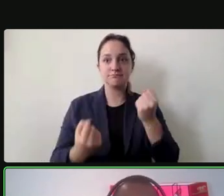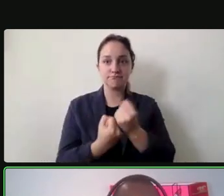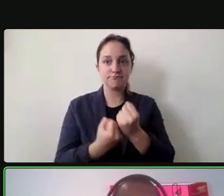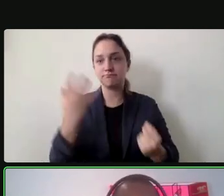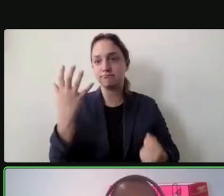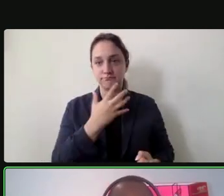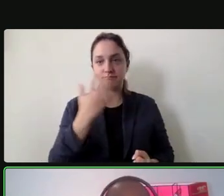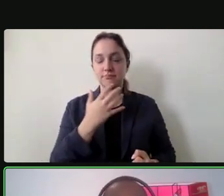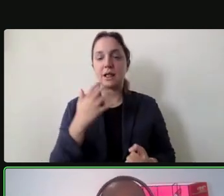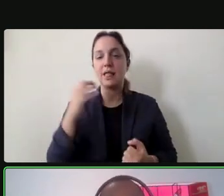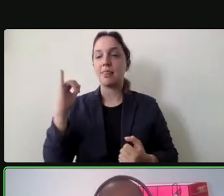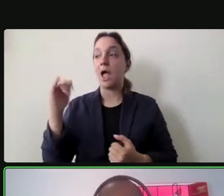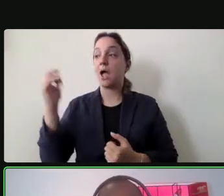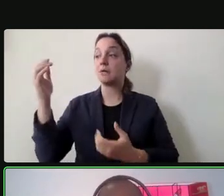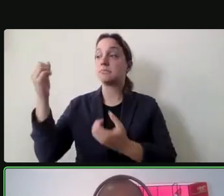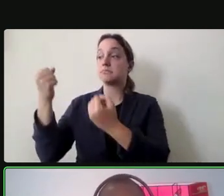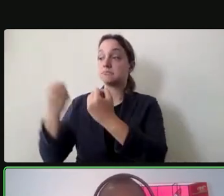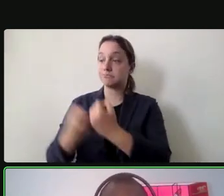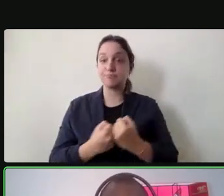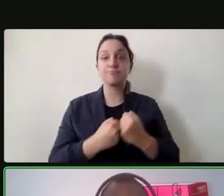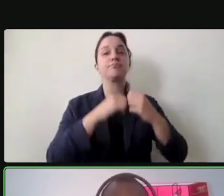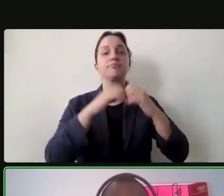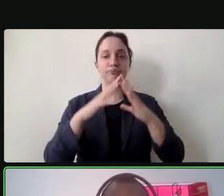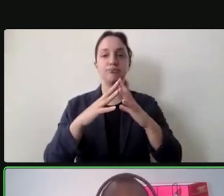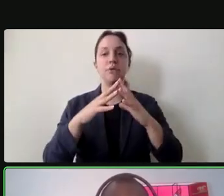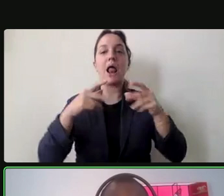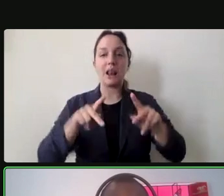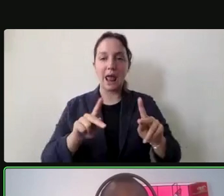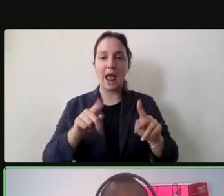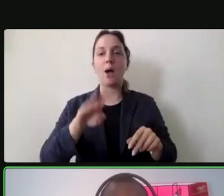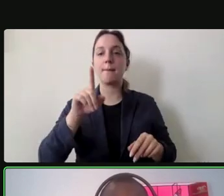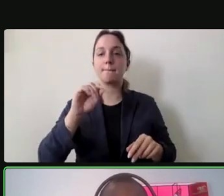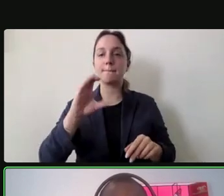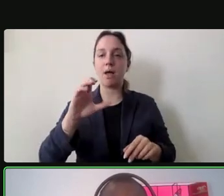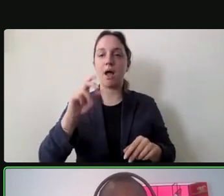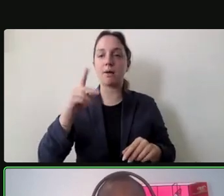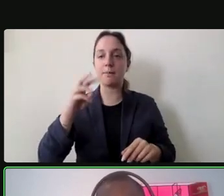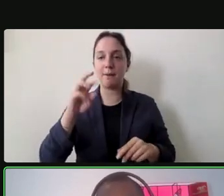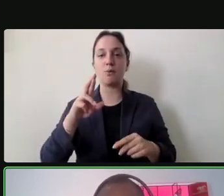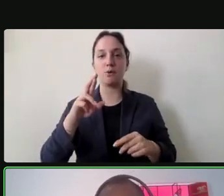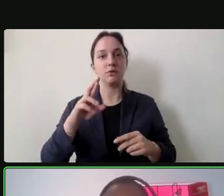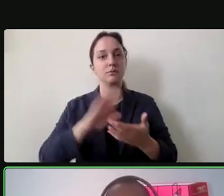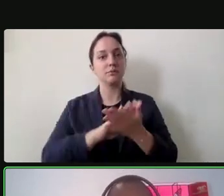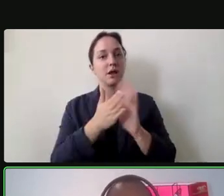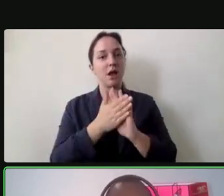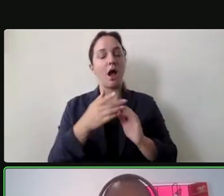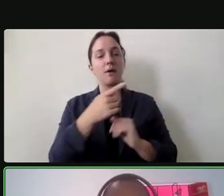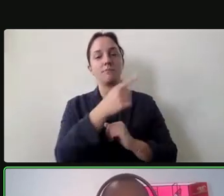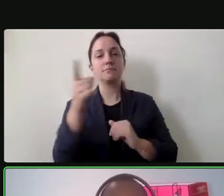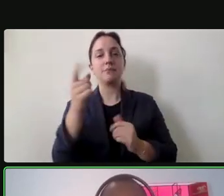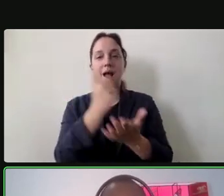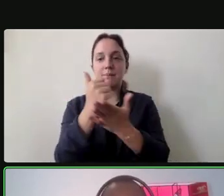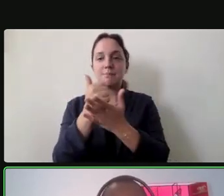allowed BlocPower to be in a position to be a platform that can help cities to decarbonize itself fully.